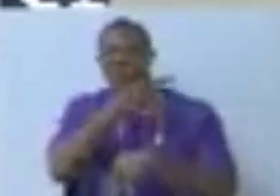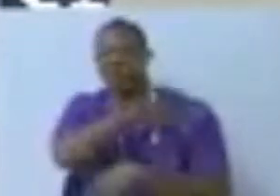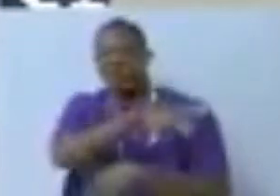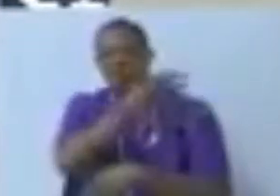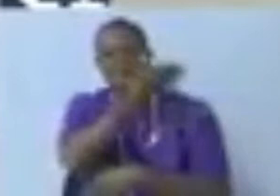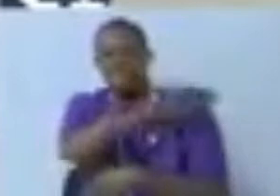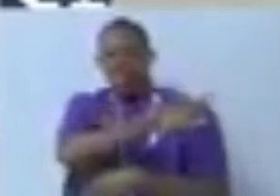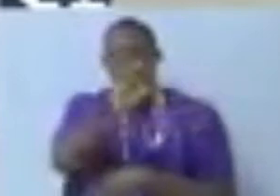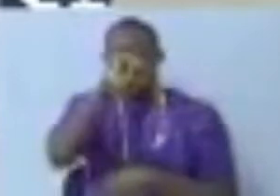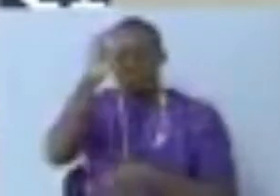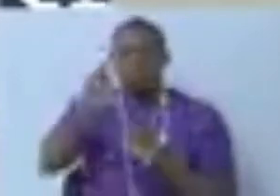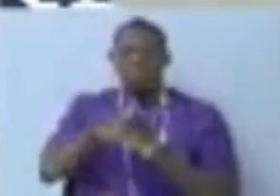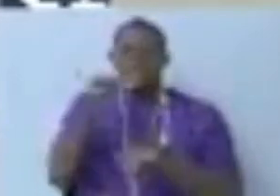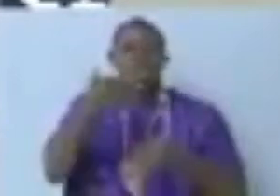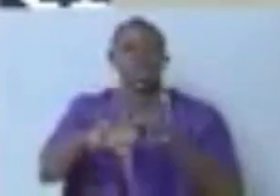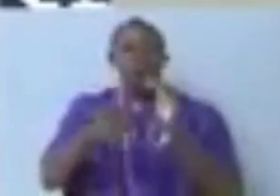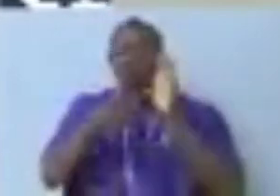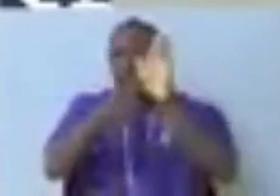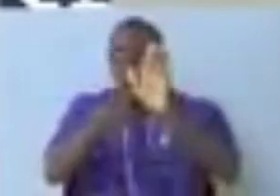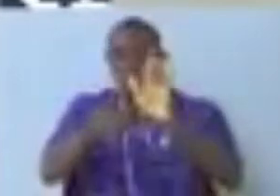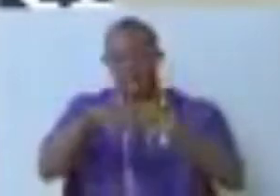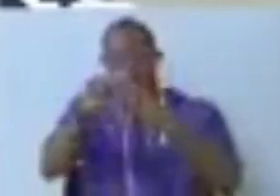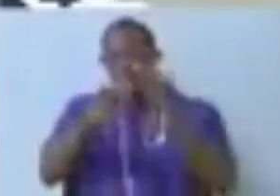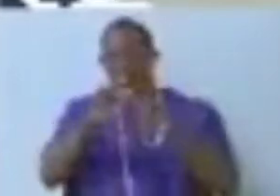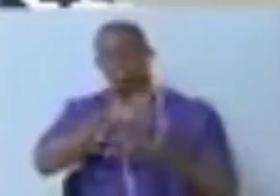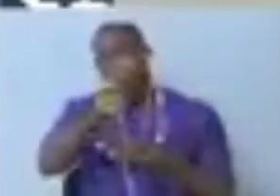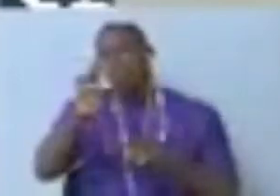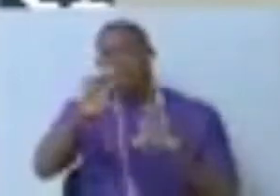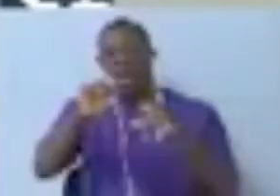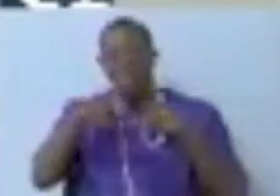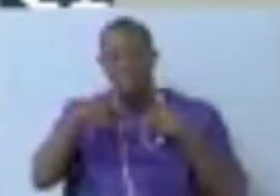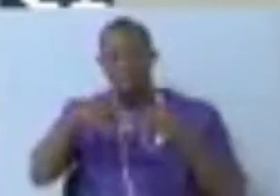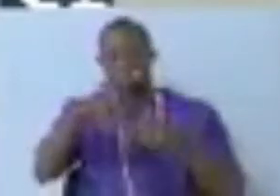never registered disagreement with what was going on.